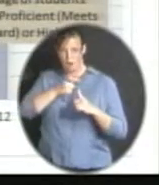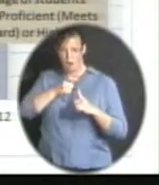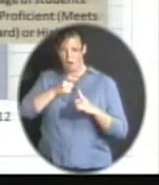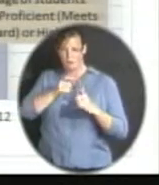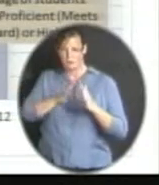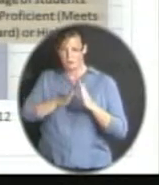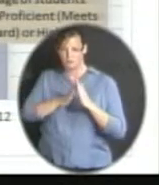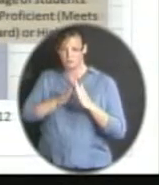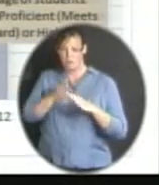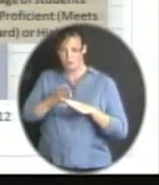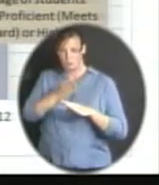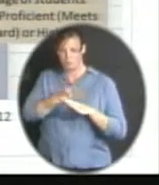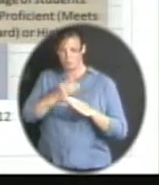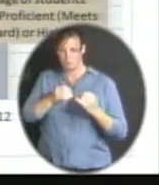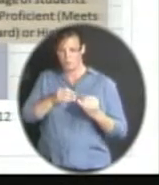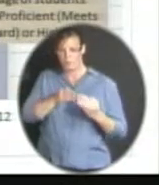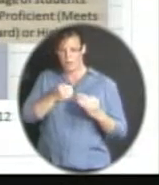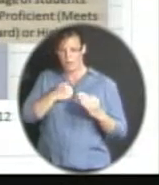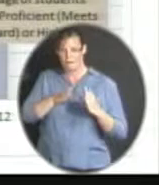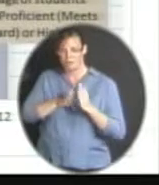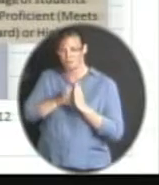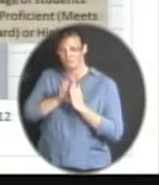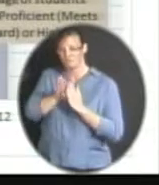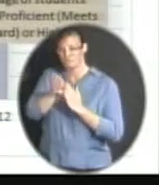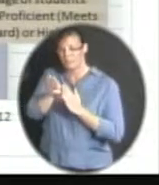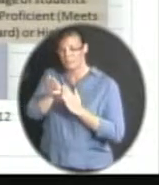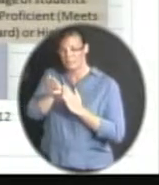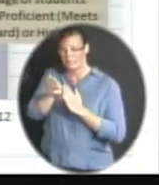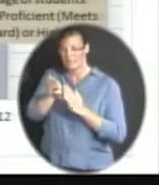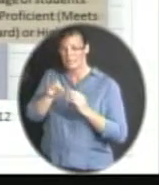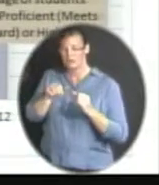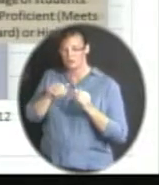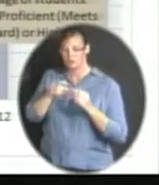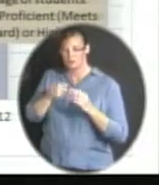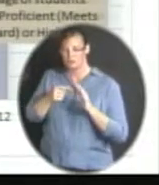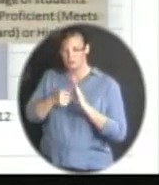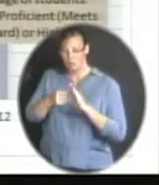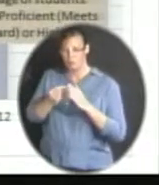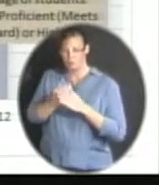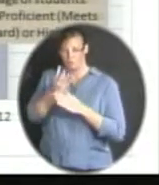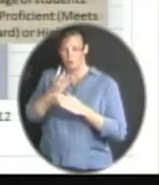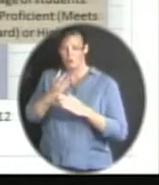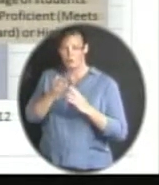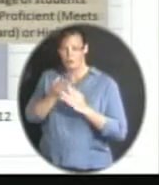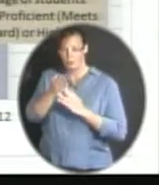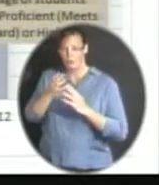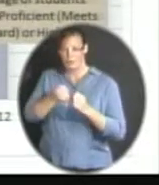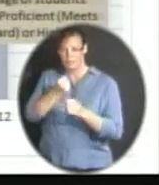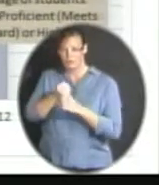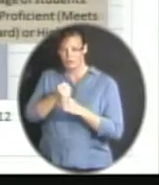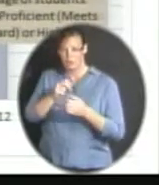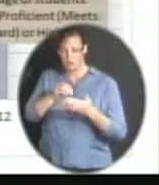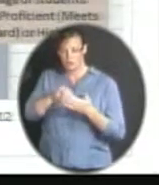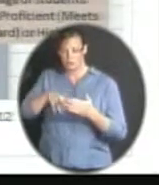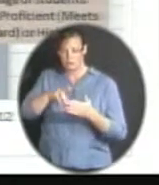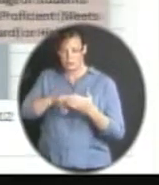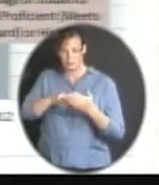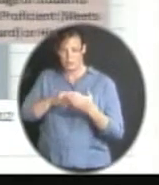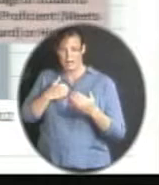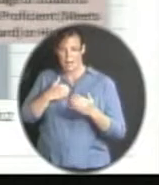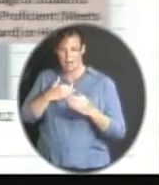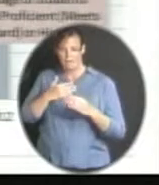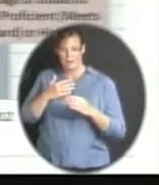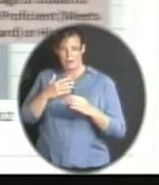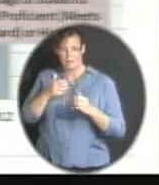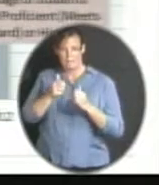and taller, we have continued to maintain and show growth over the years. So our students in reading exceed that state target